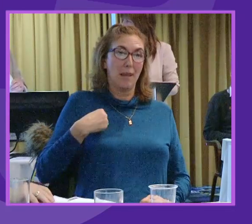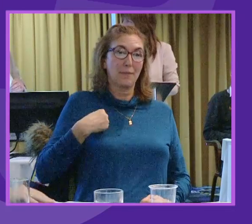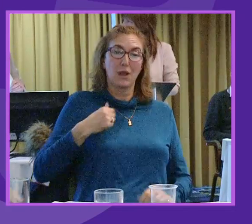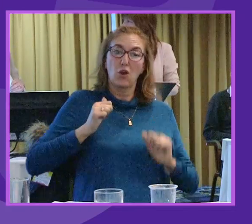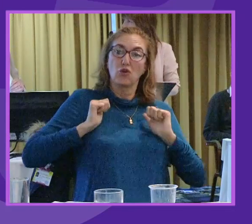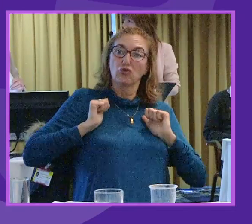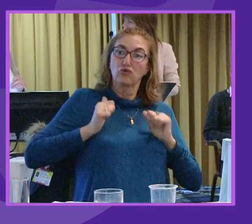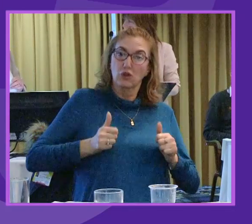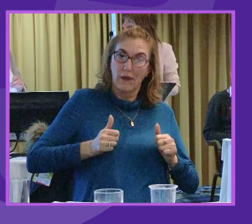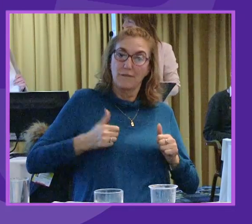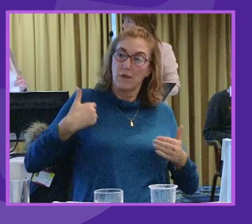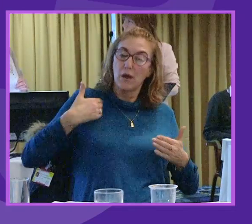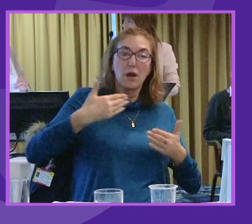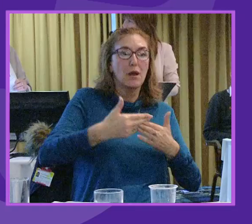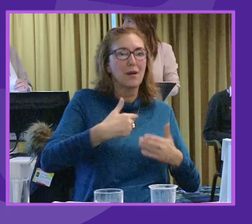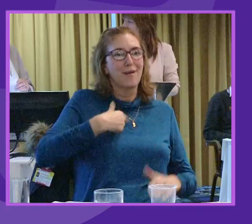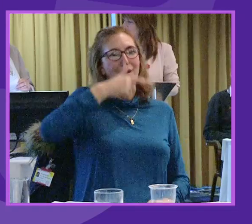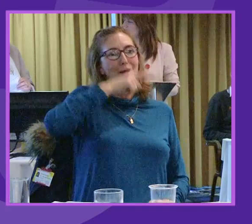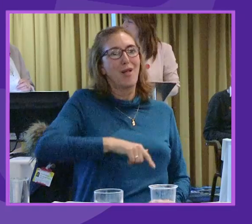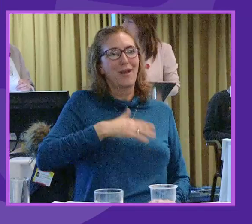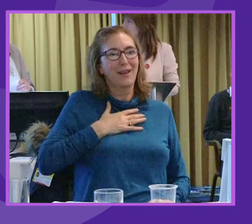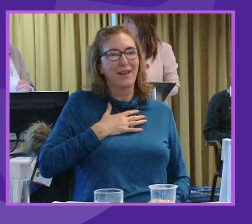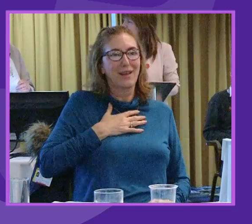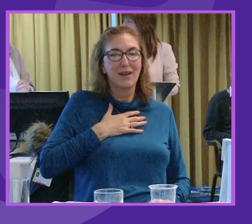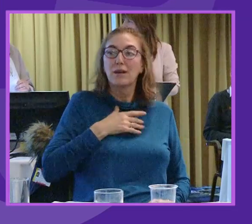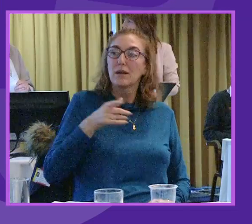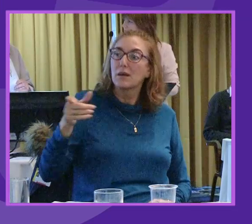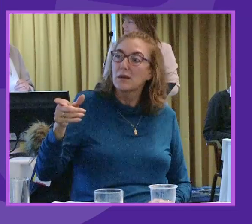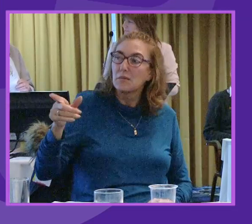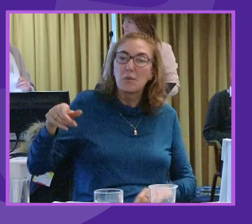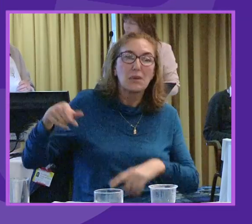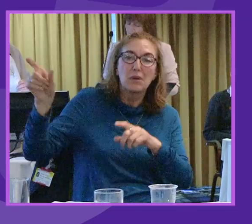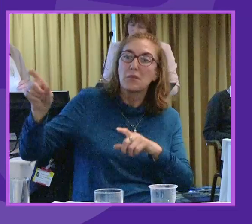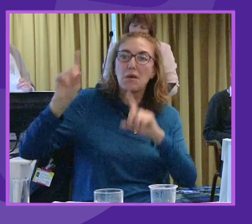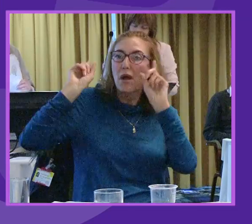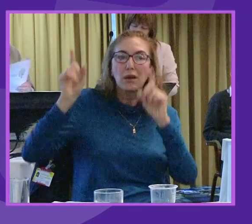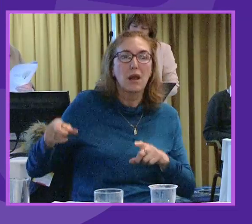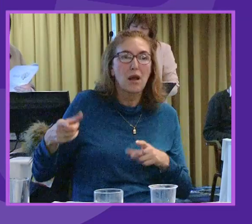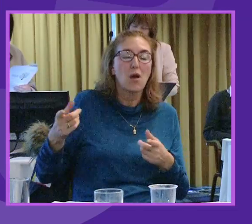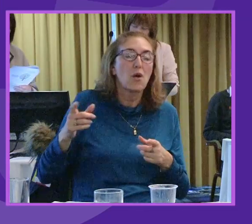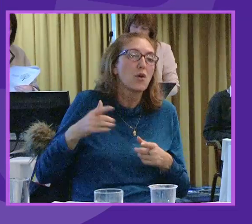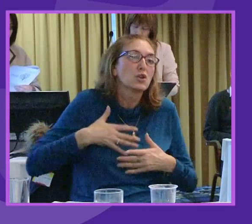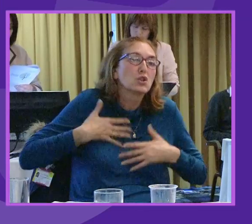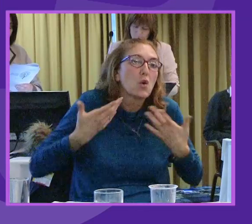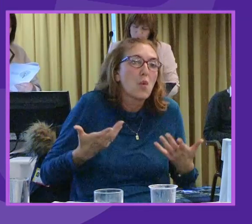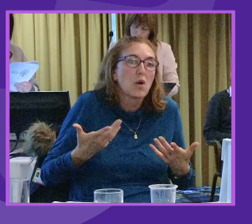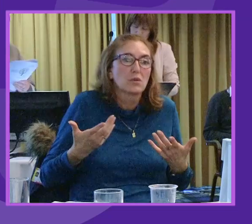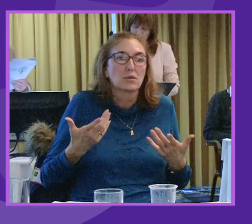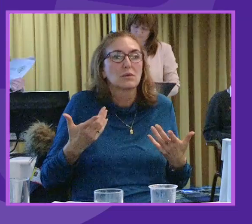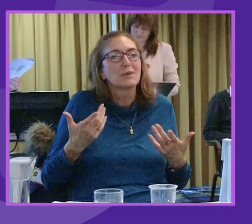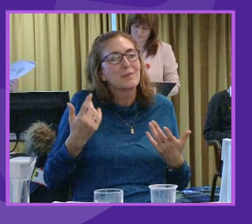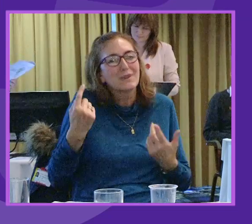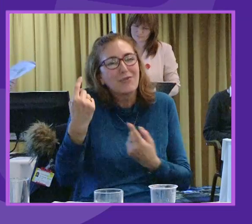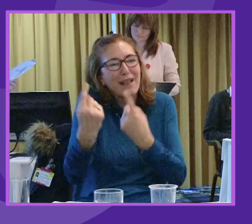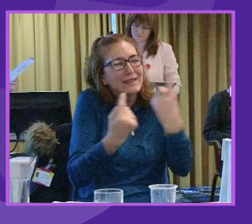me can go as far as this. I've been fortunate. Some people may not be able to do this and may not want to do it. So we have to be, it's an